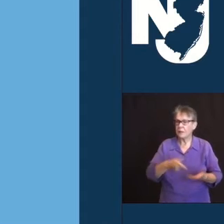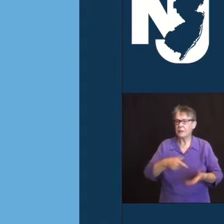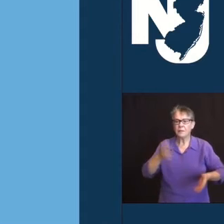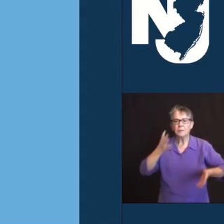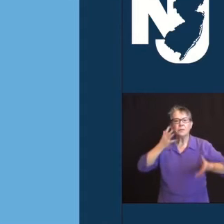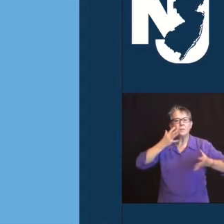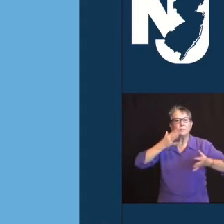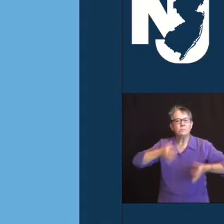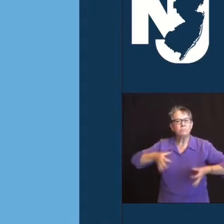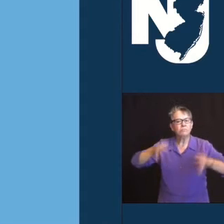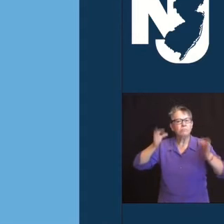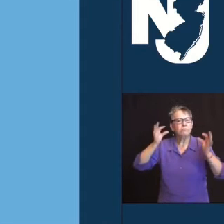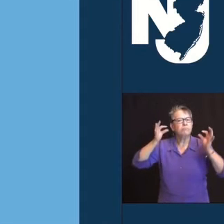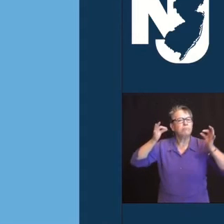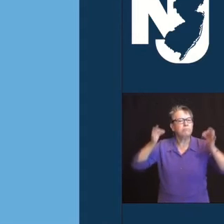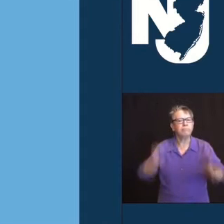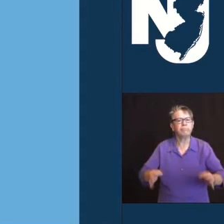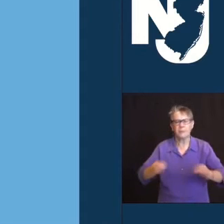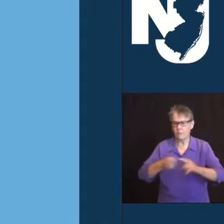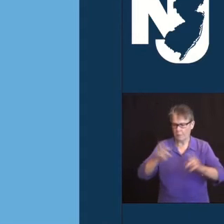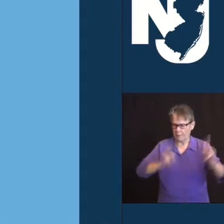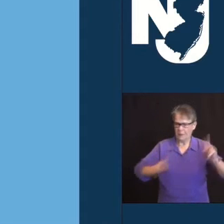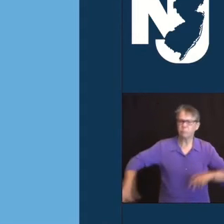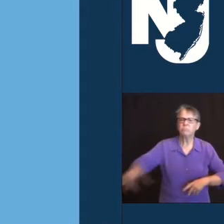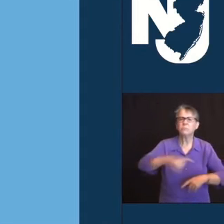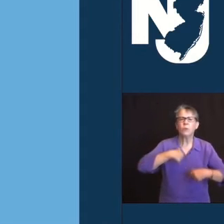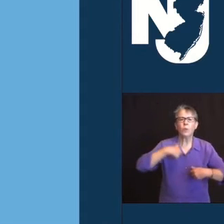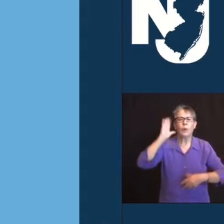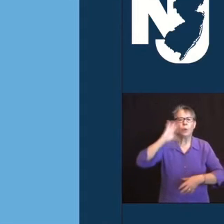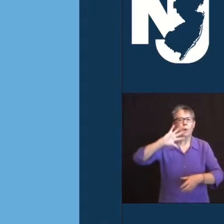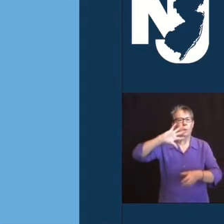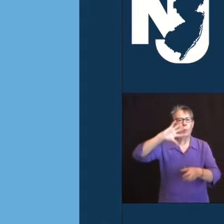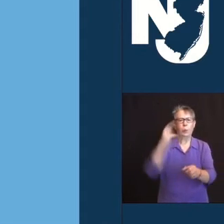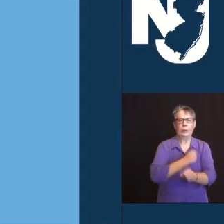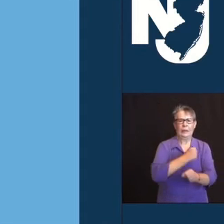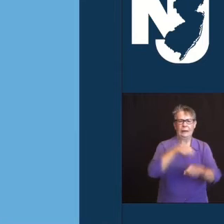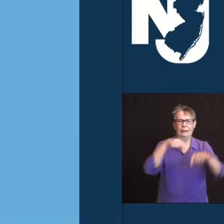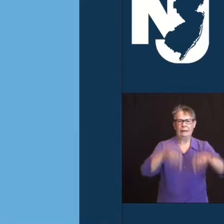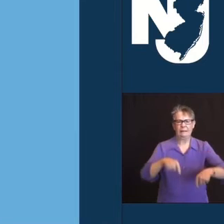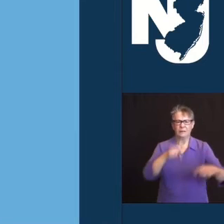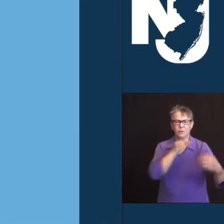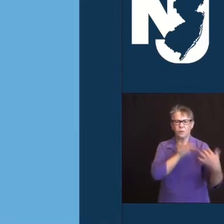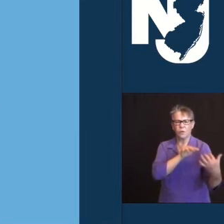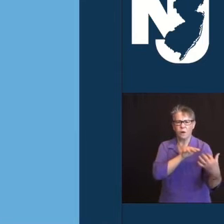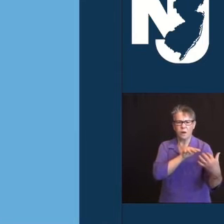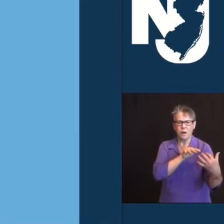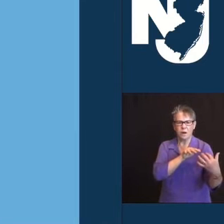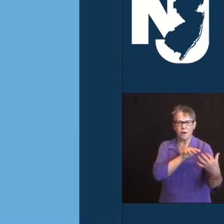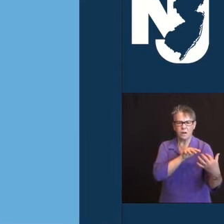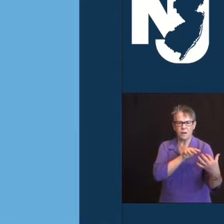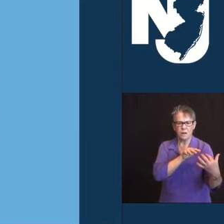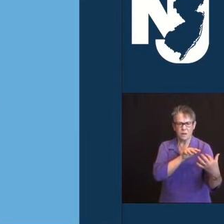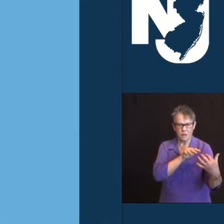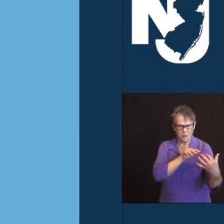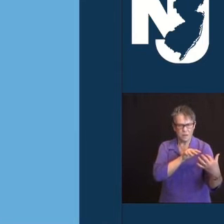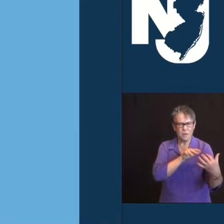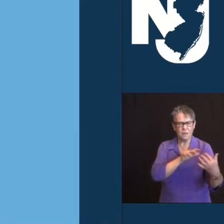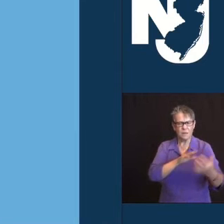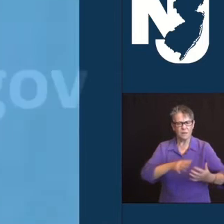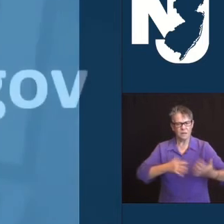God. Let us resolve the same on December 7th, 2020. Let's win this